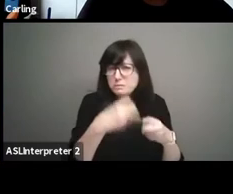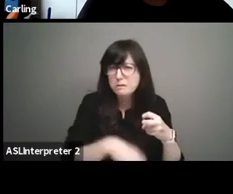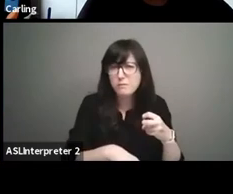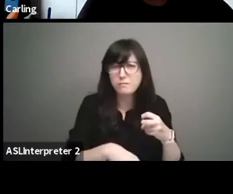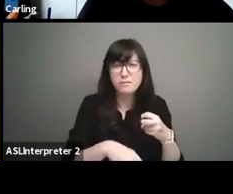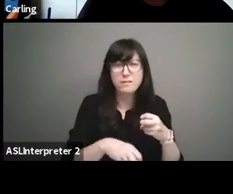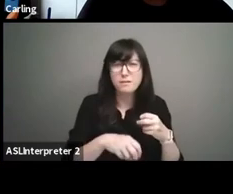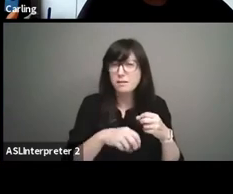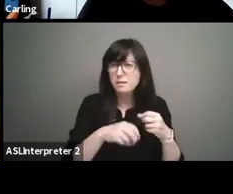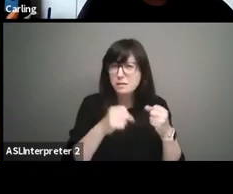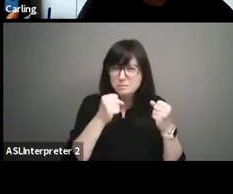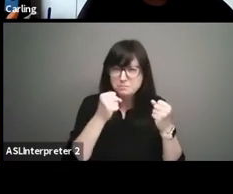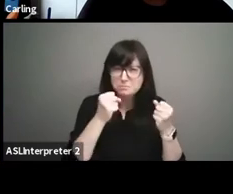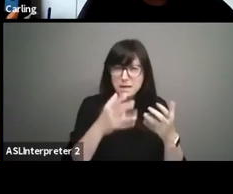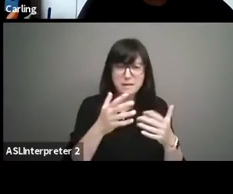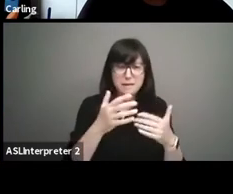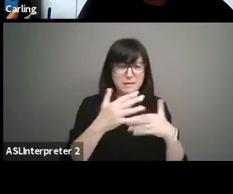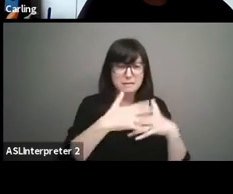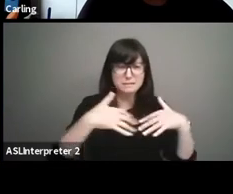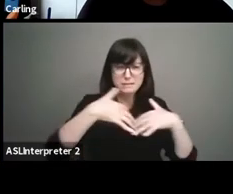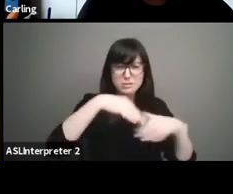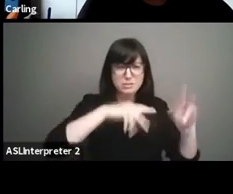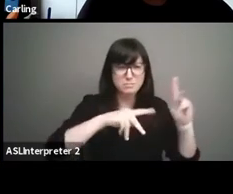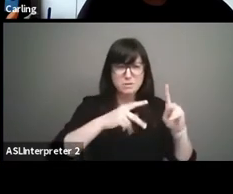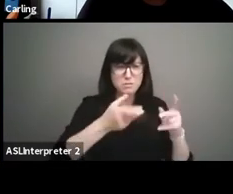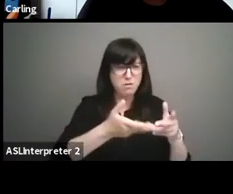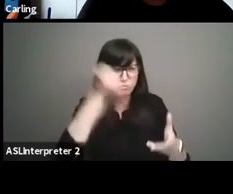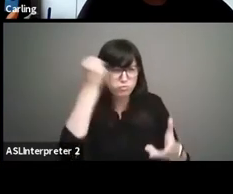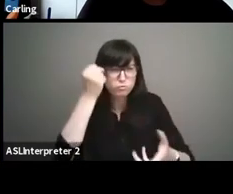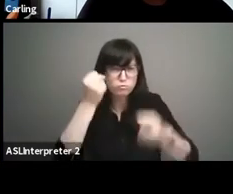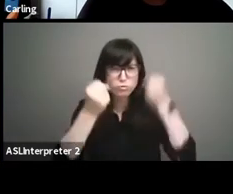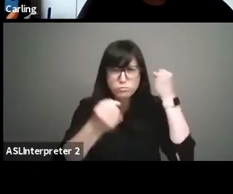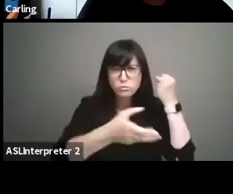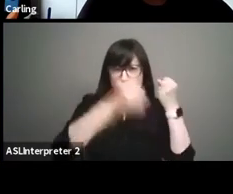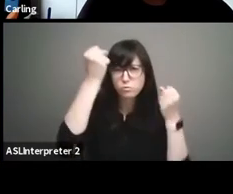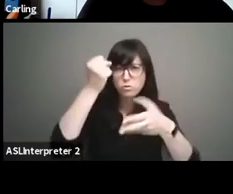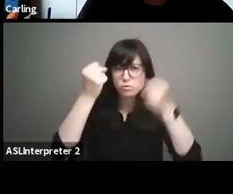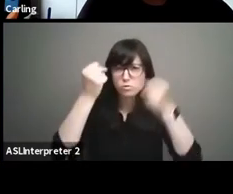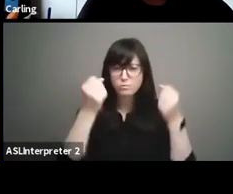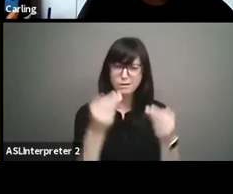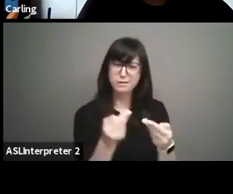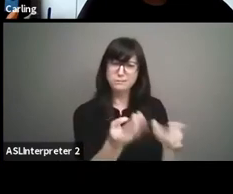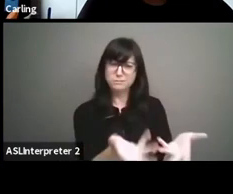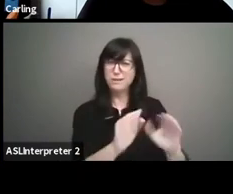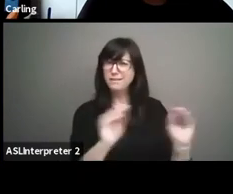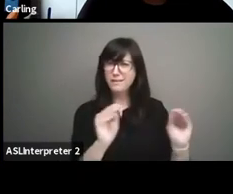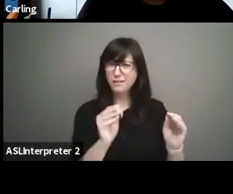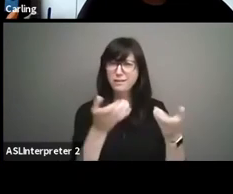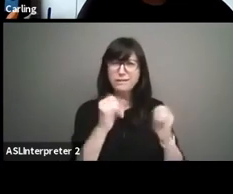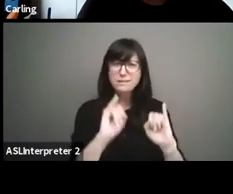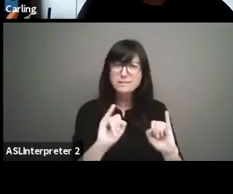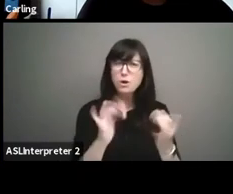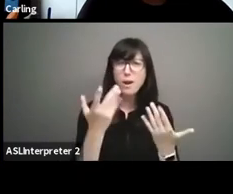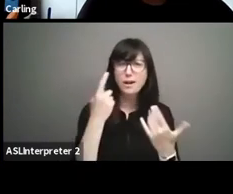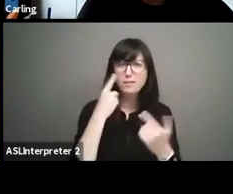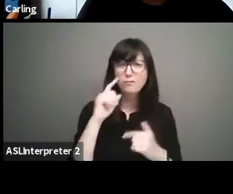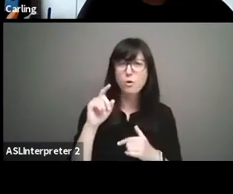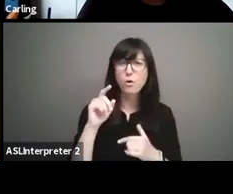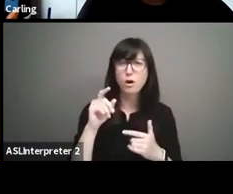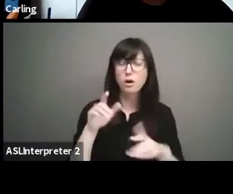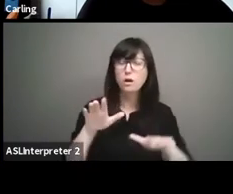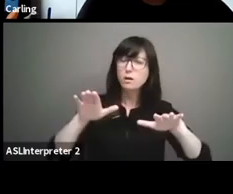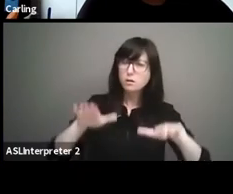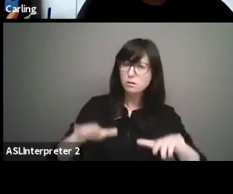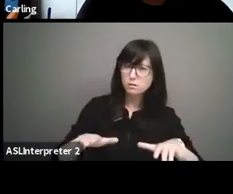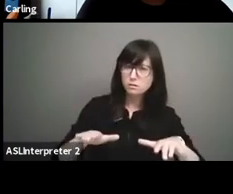and nothing was really ever given to us. So we're still waiting for reconciliation to happen. We're still waiting for restitution.